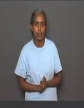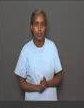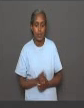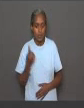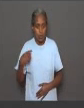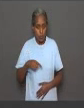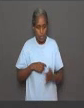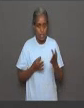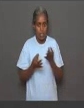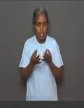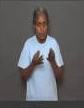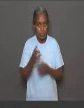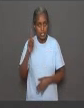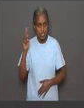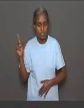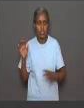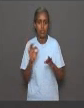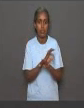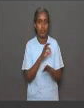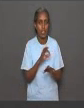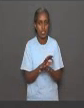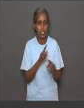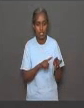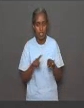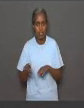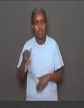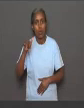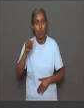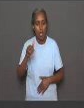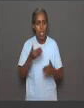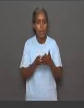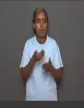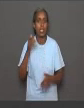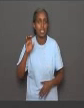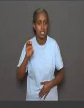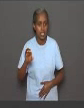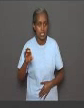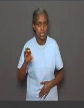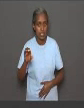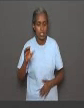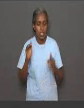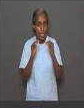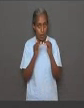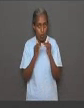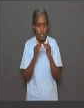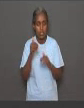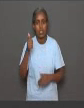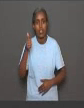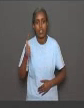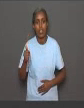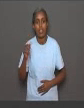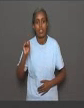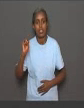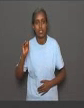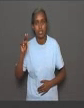We can express this function as y minus c equals a